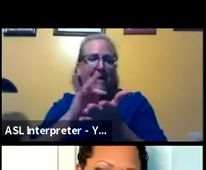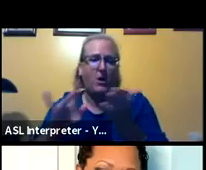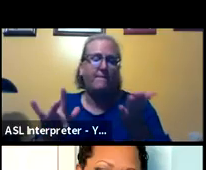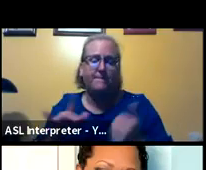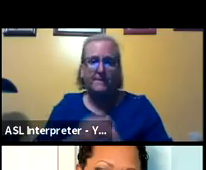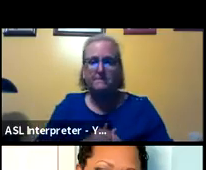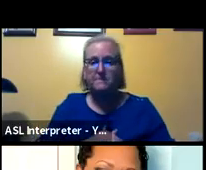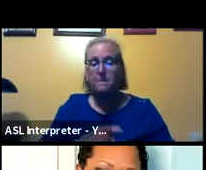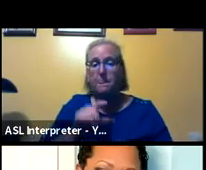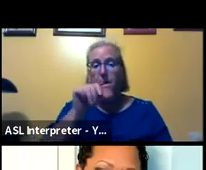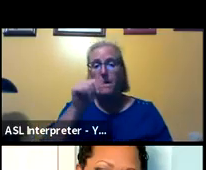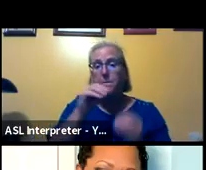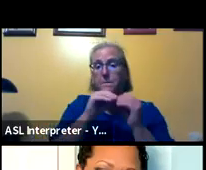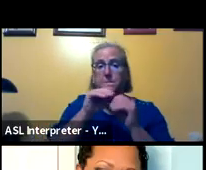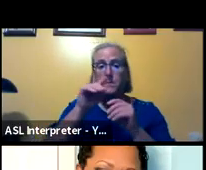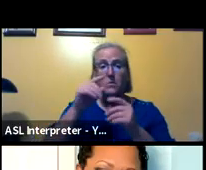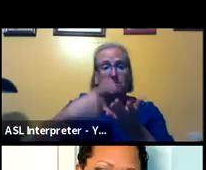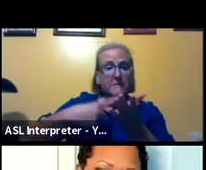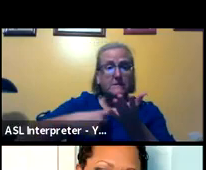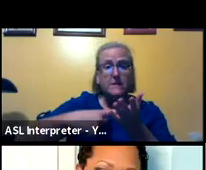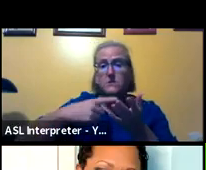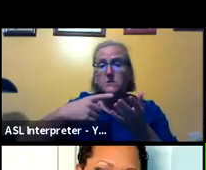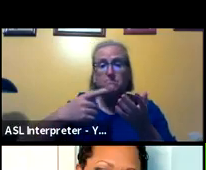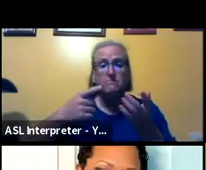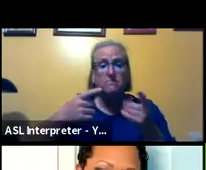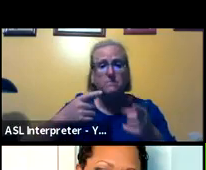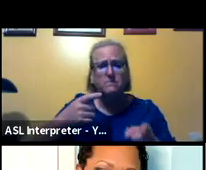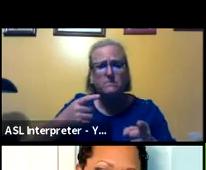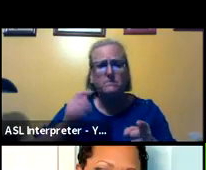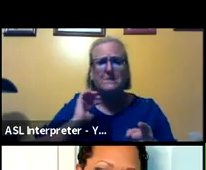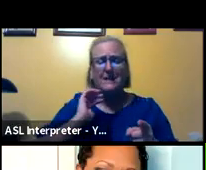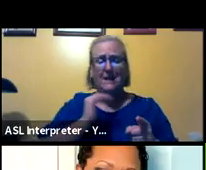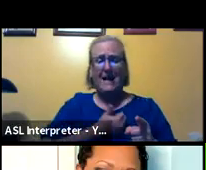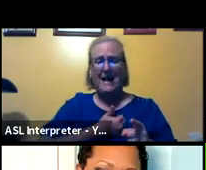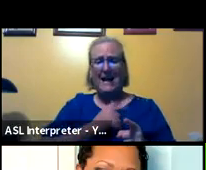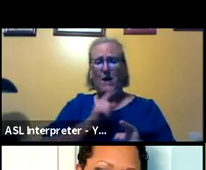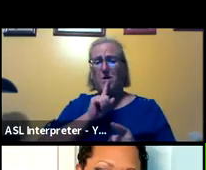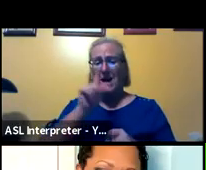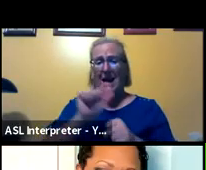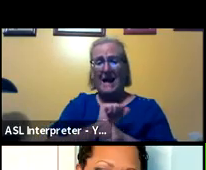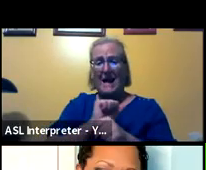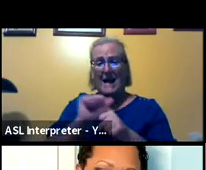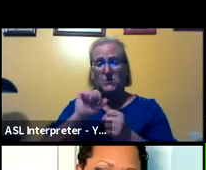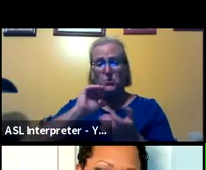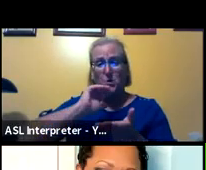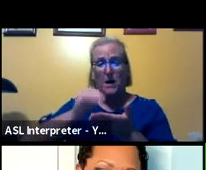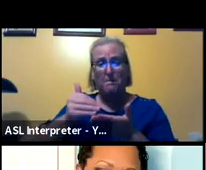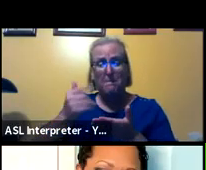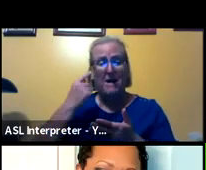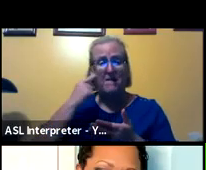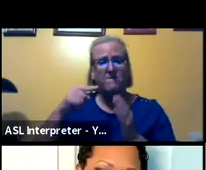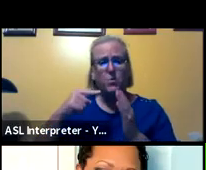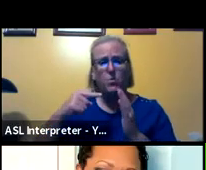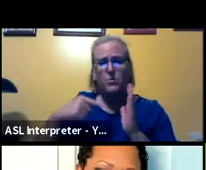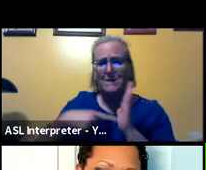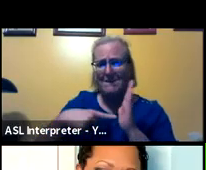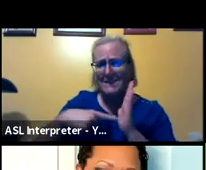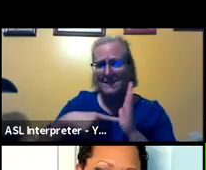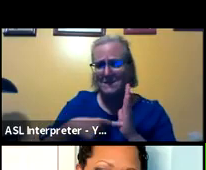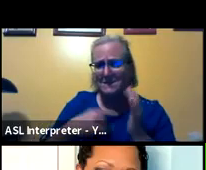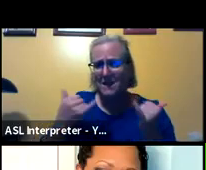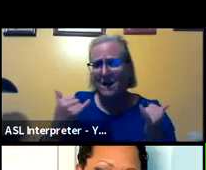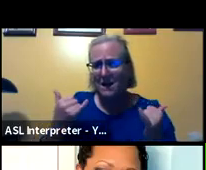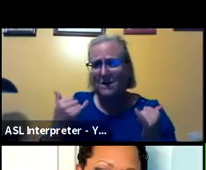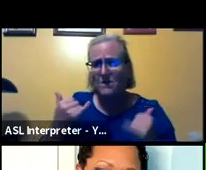Any other discussion or questions regarding? Yes, what is our actual amount for debt service presently?